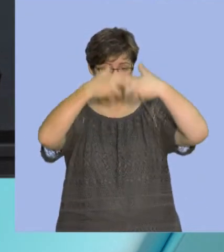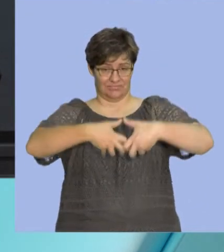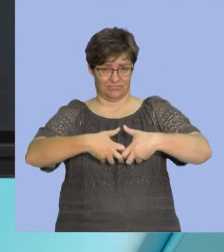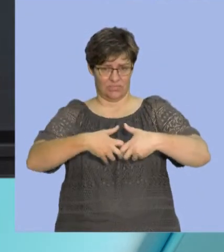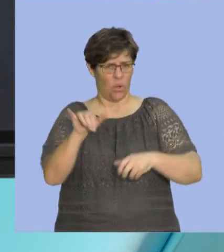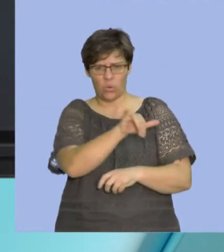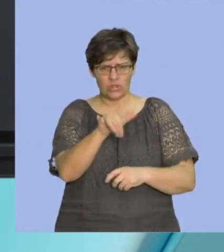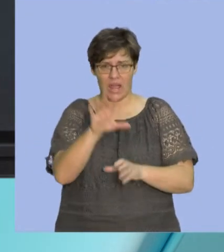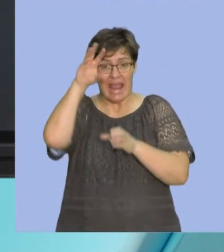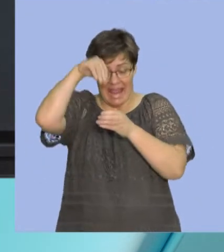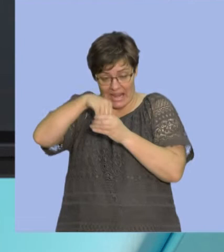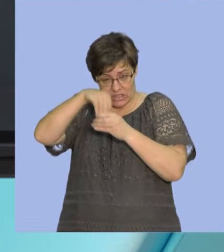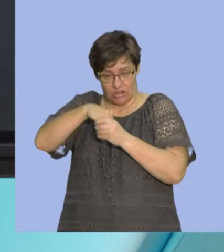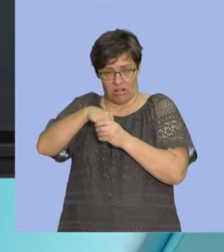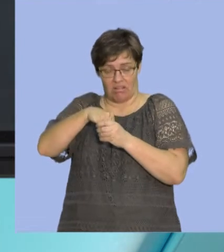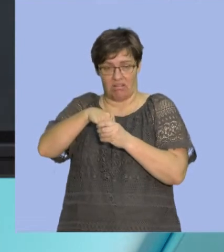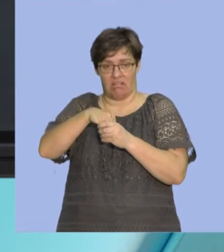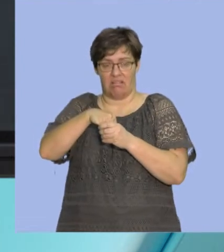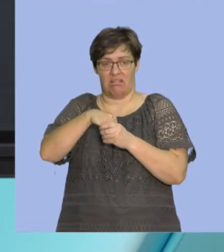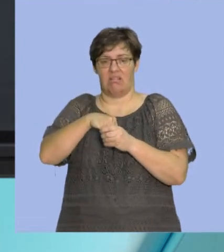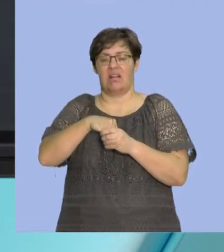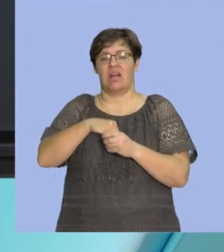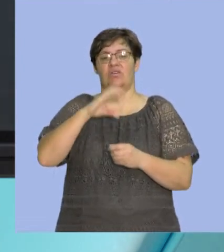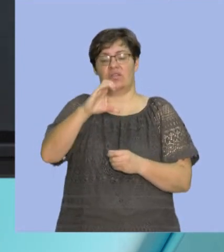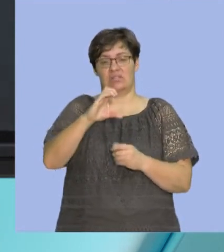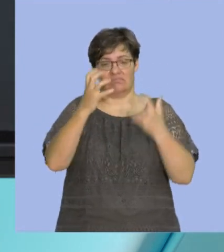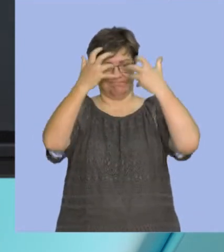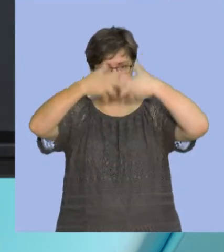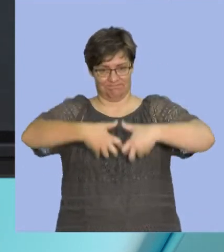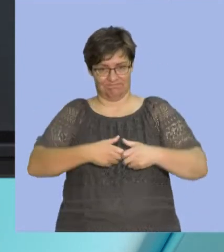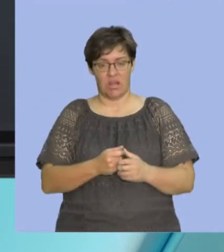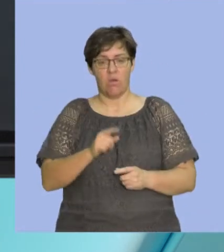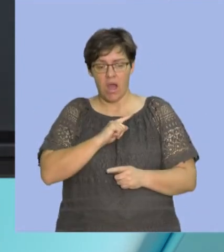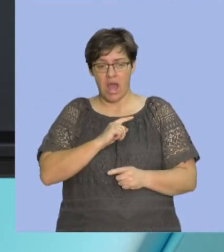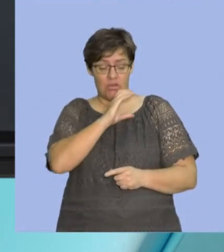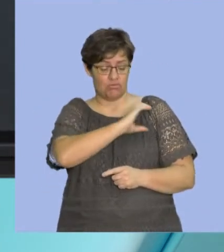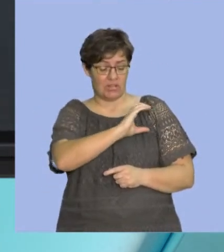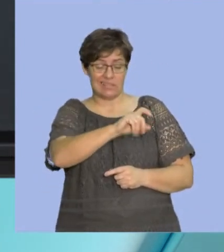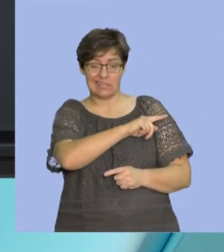internal creditors recon, where we are reconciling our creditors control